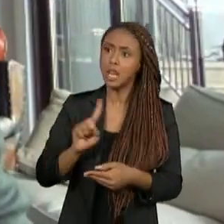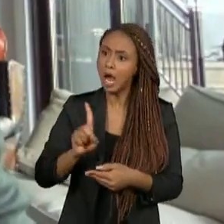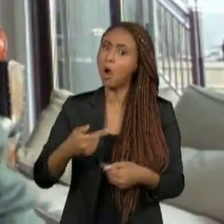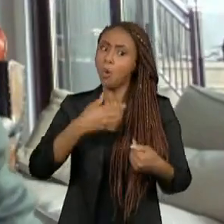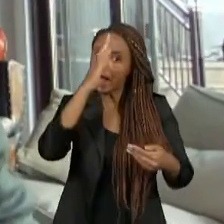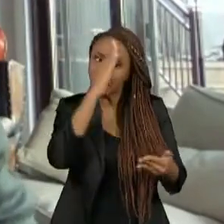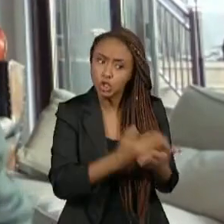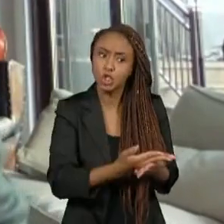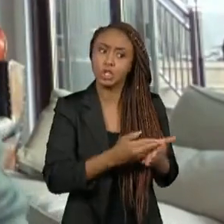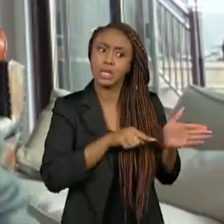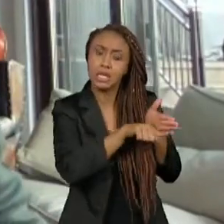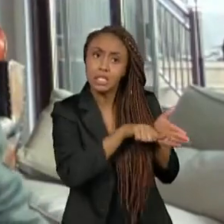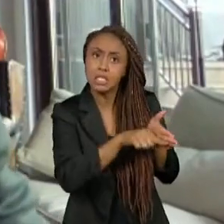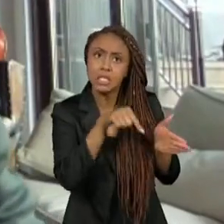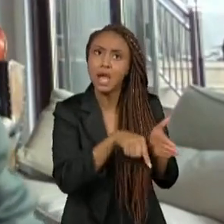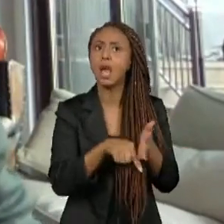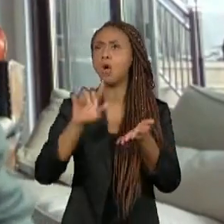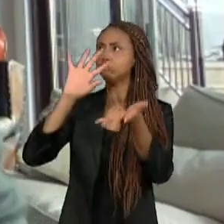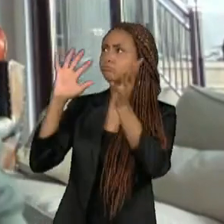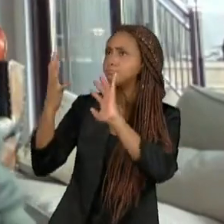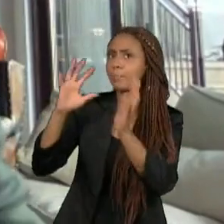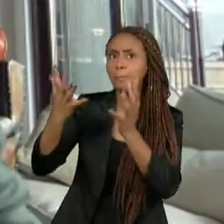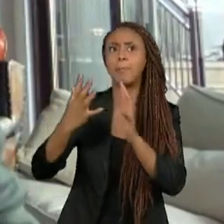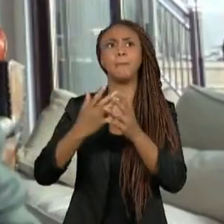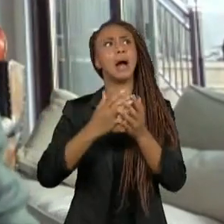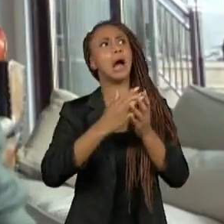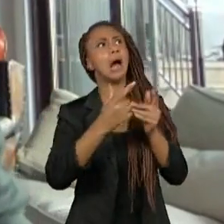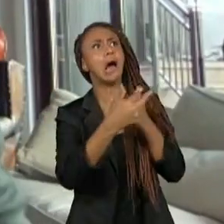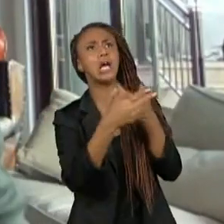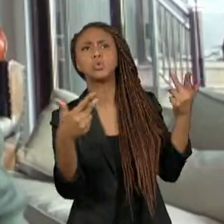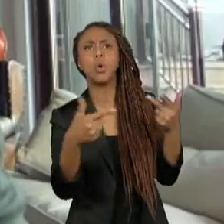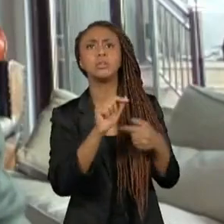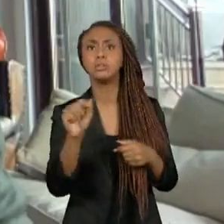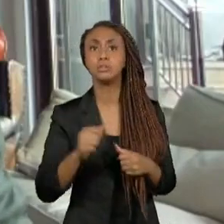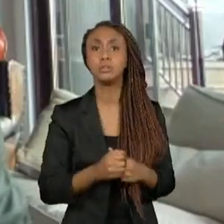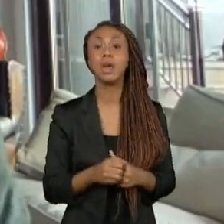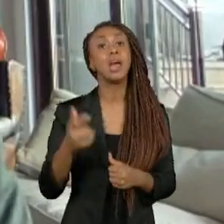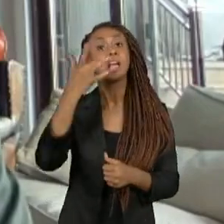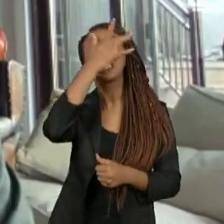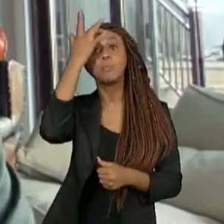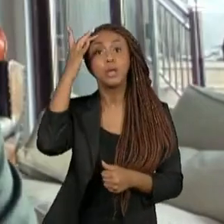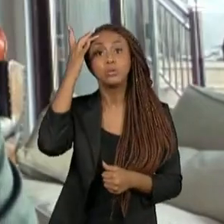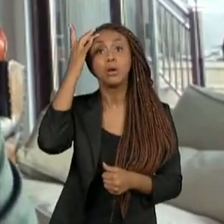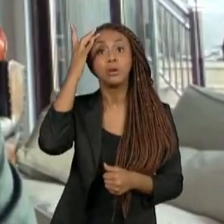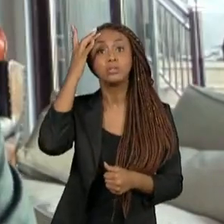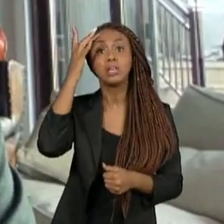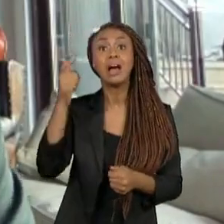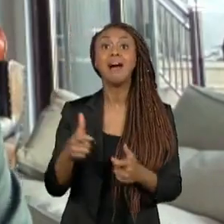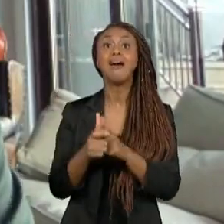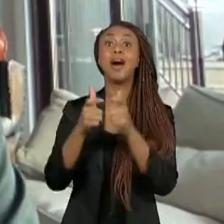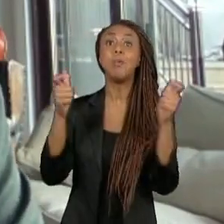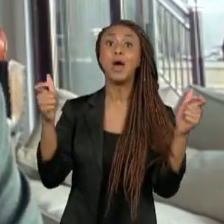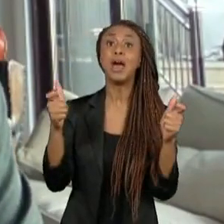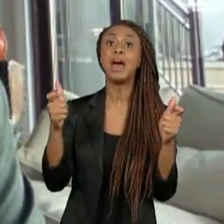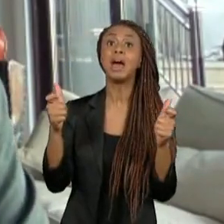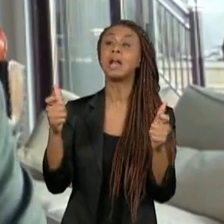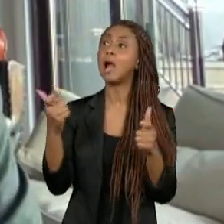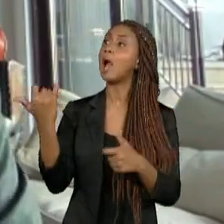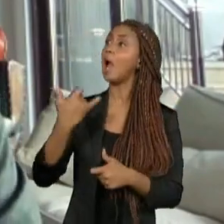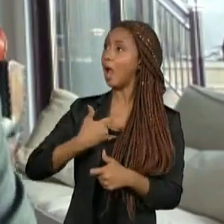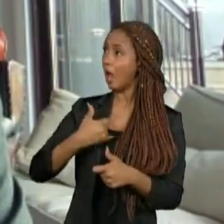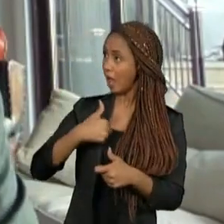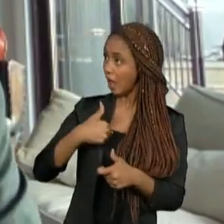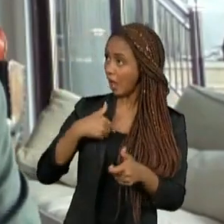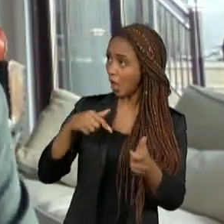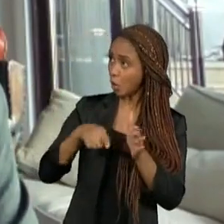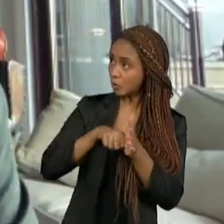pandemic or climate change or some other issue. And the response of ordinary people to being asked to put faith